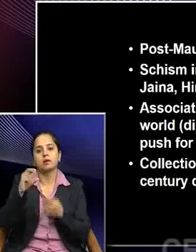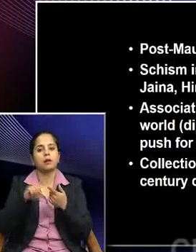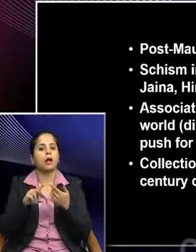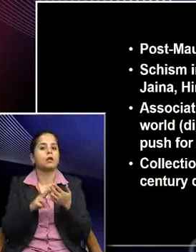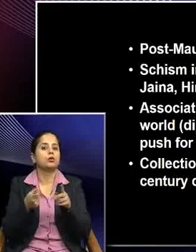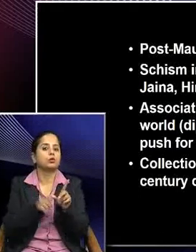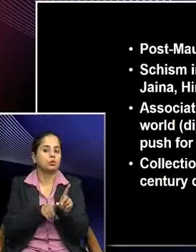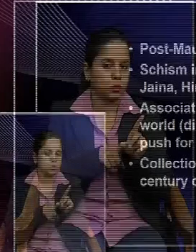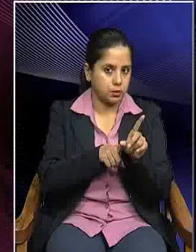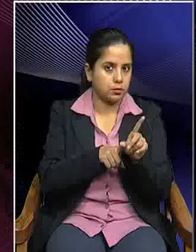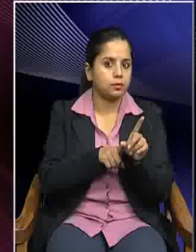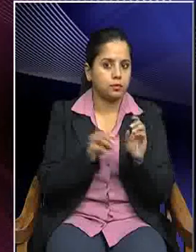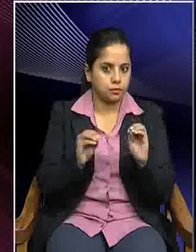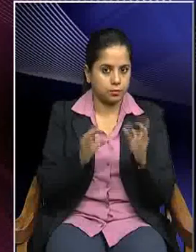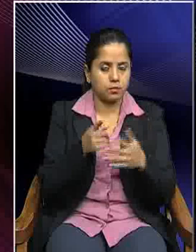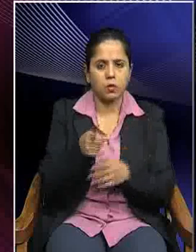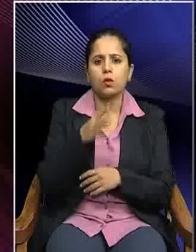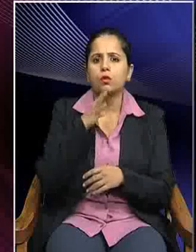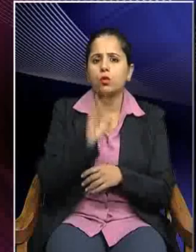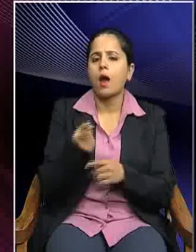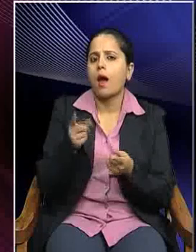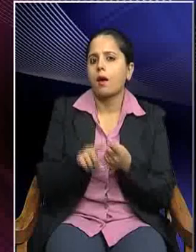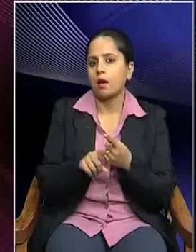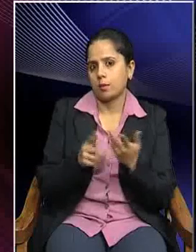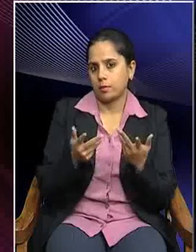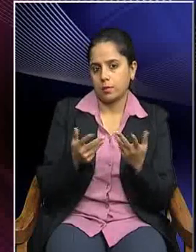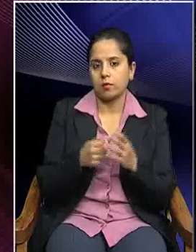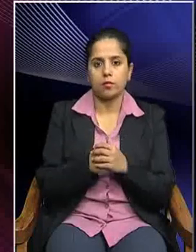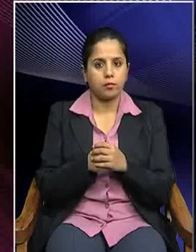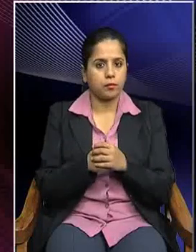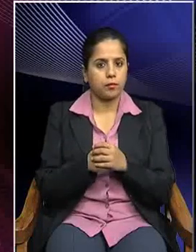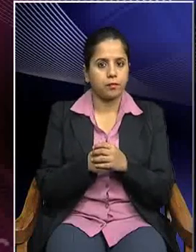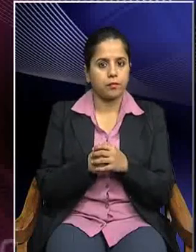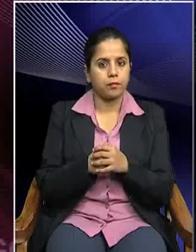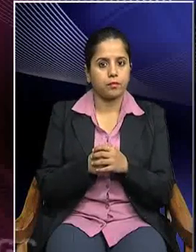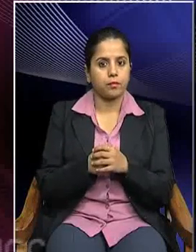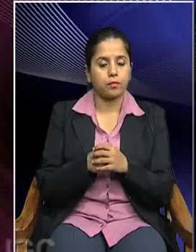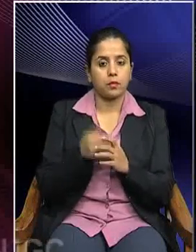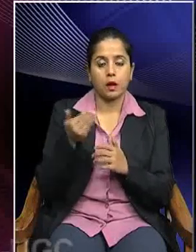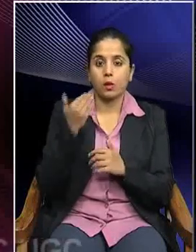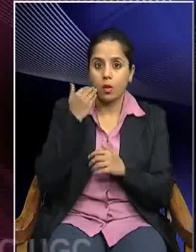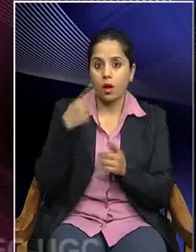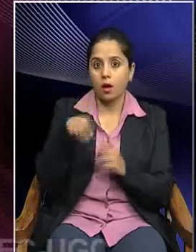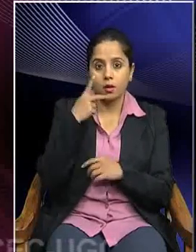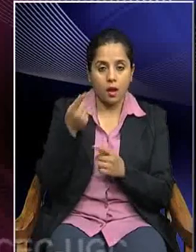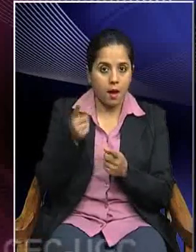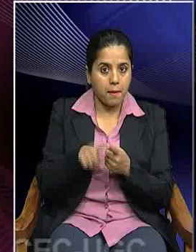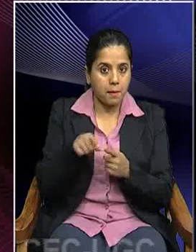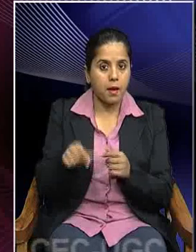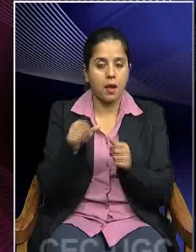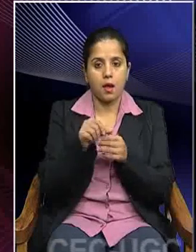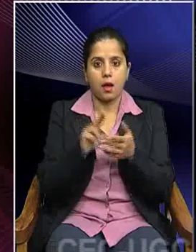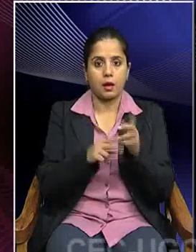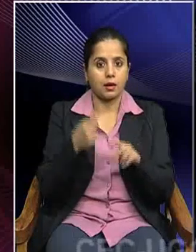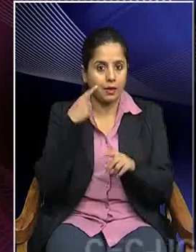And actually what happens is when such antiquarians or